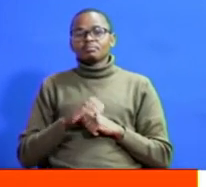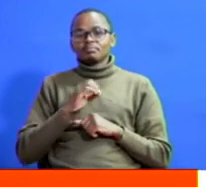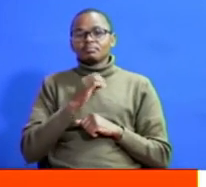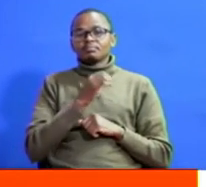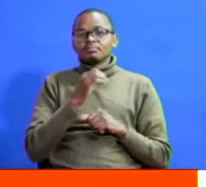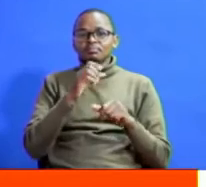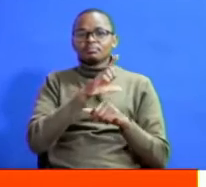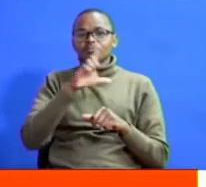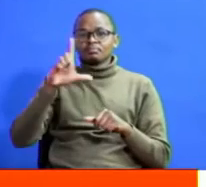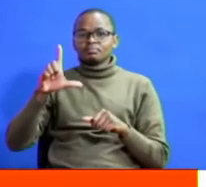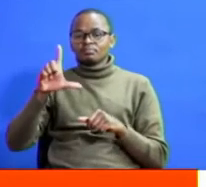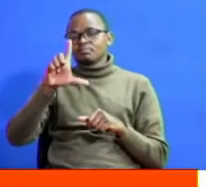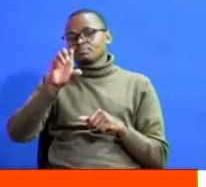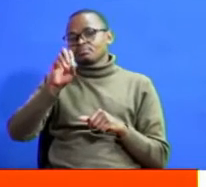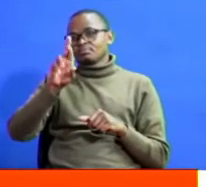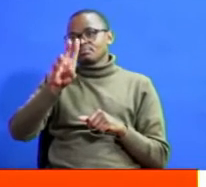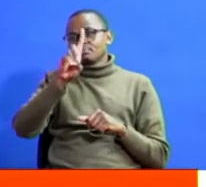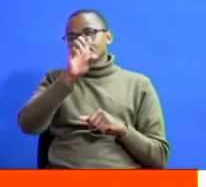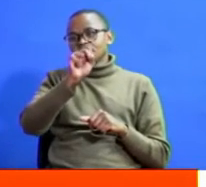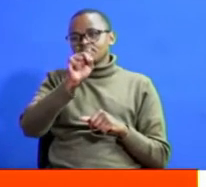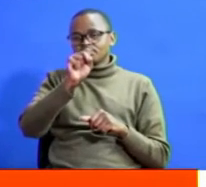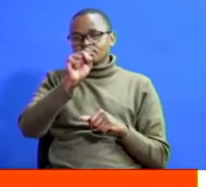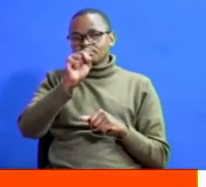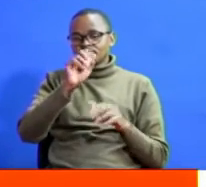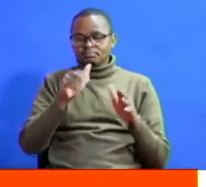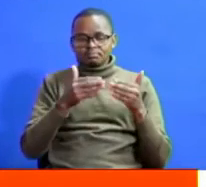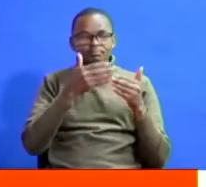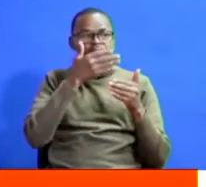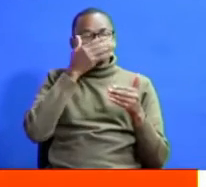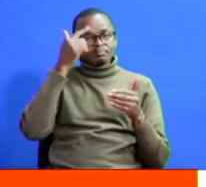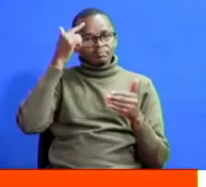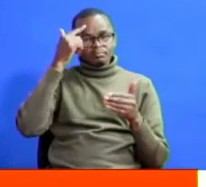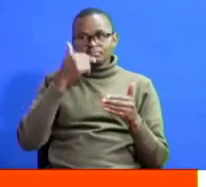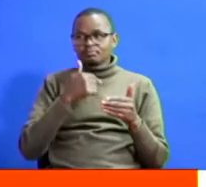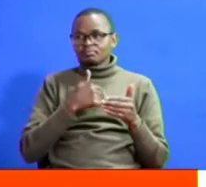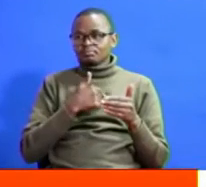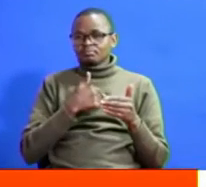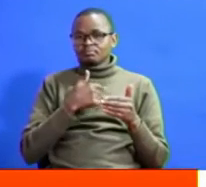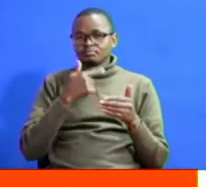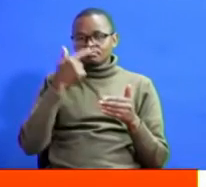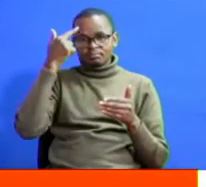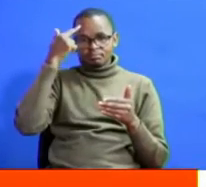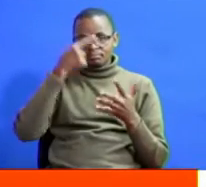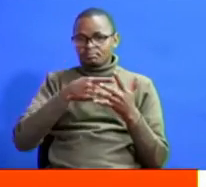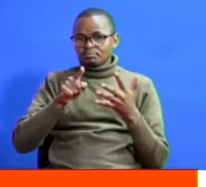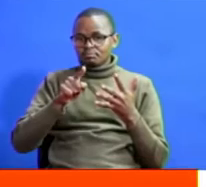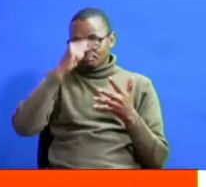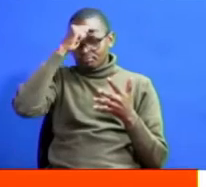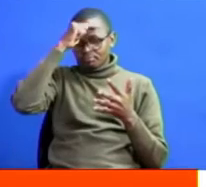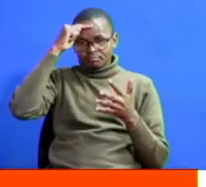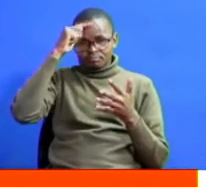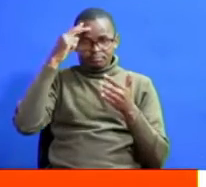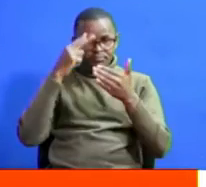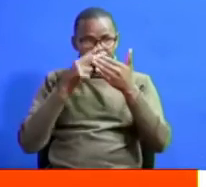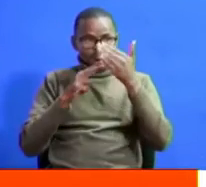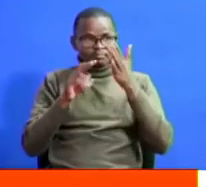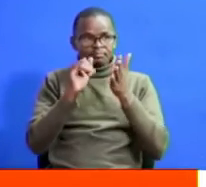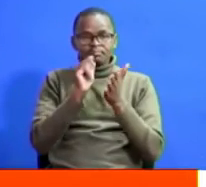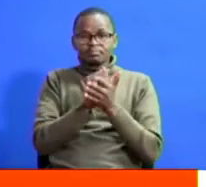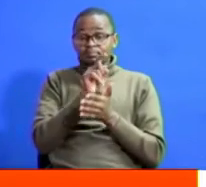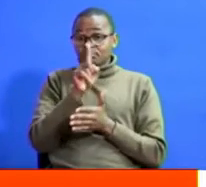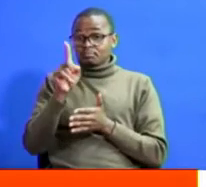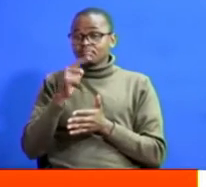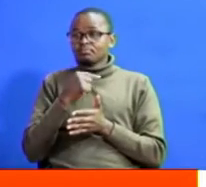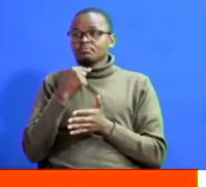lords, that this person will be giving the best? And for me, I don't think that will be right, because we've seen that those